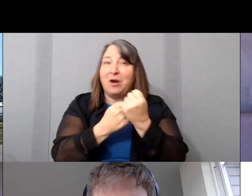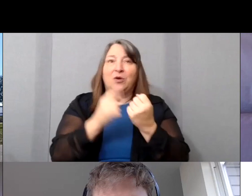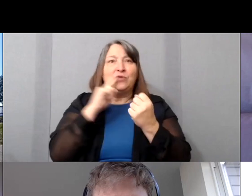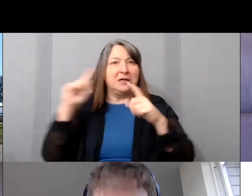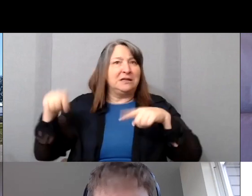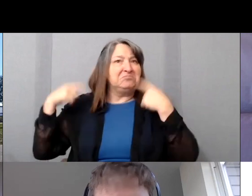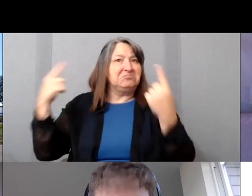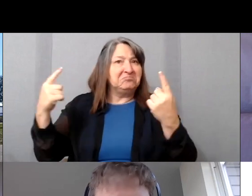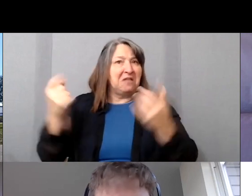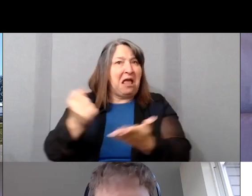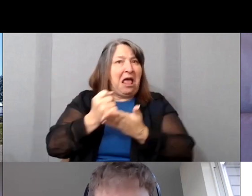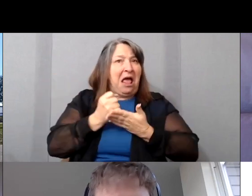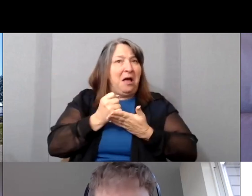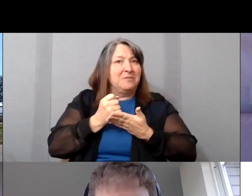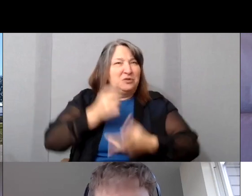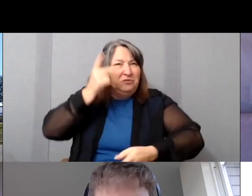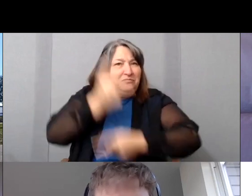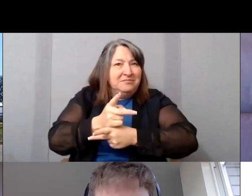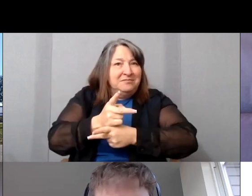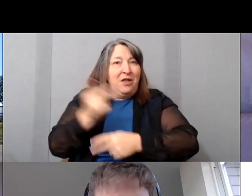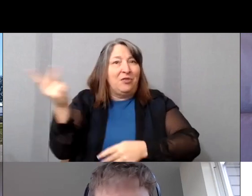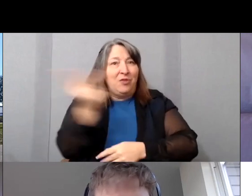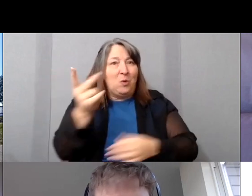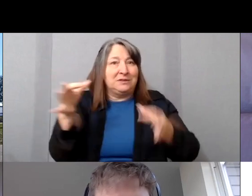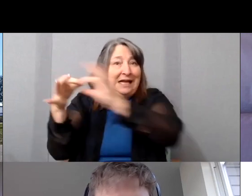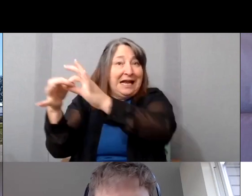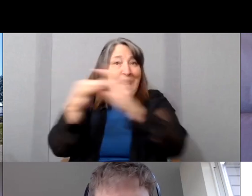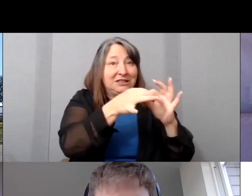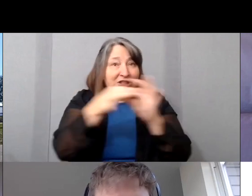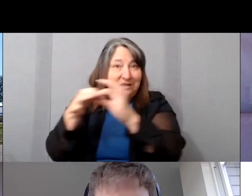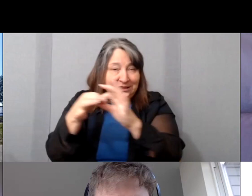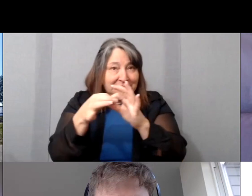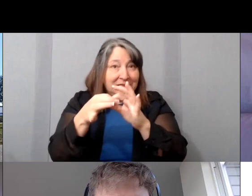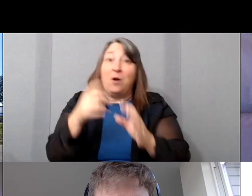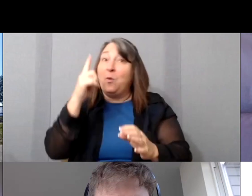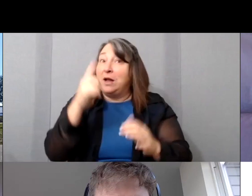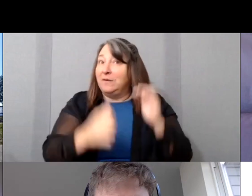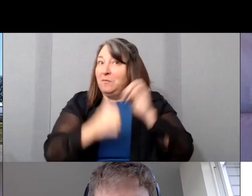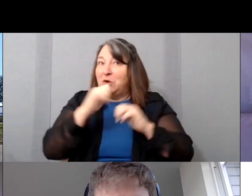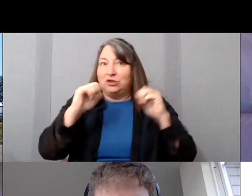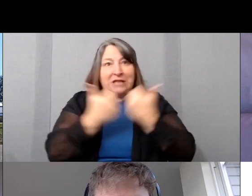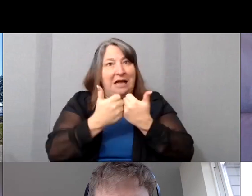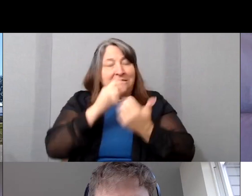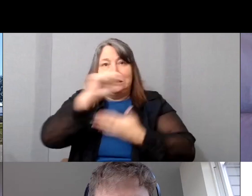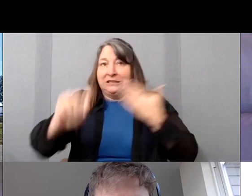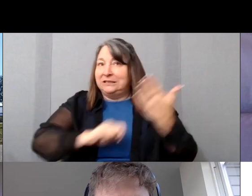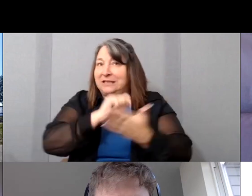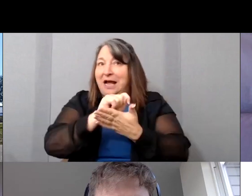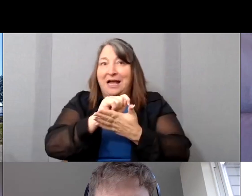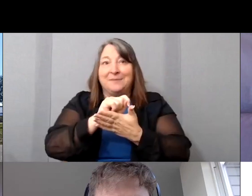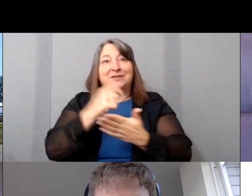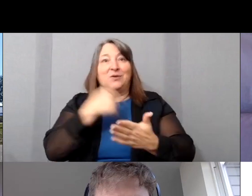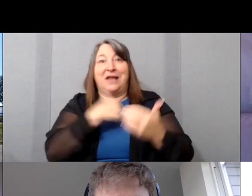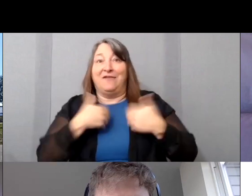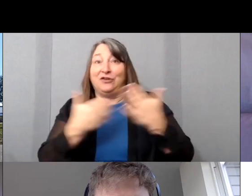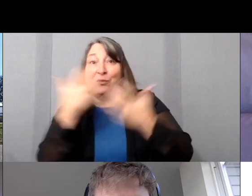to kind of maintain those connections. And probably one of the more challenging times out of so we have new matches,